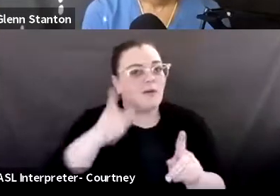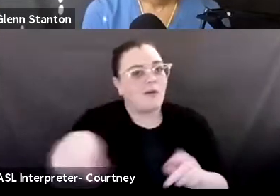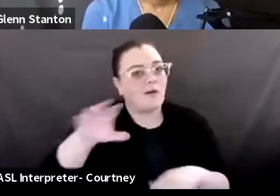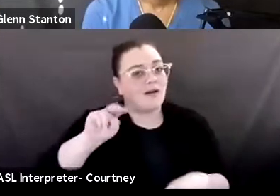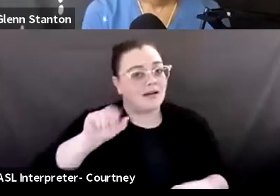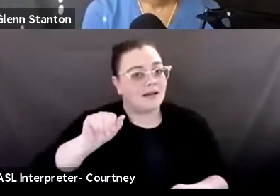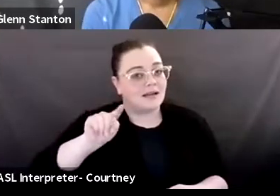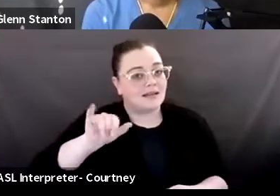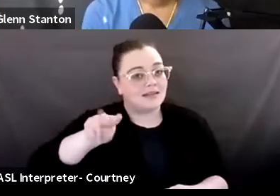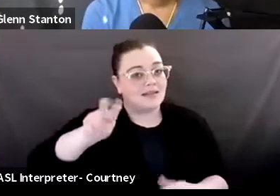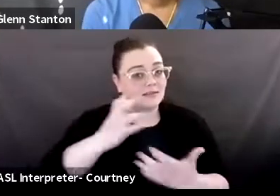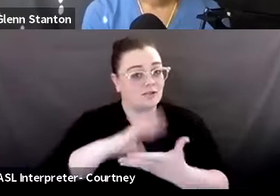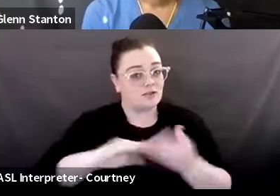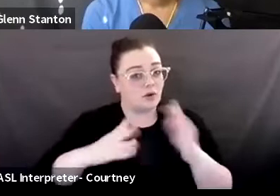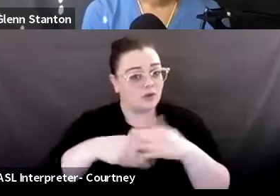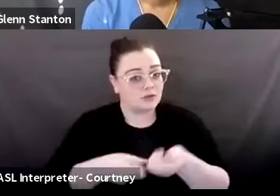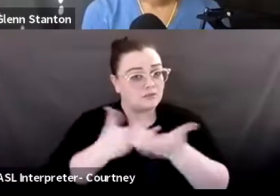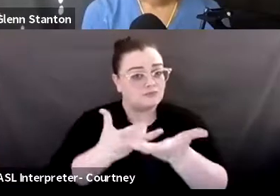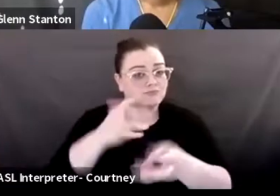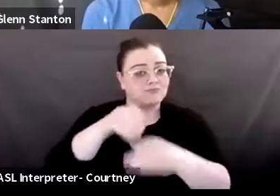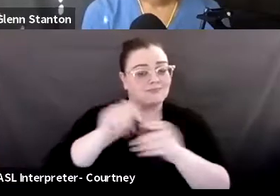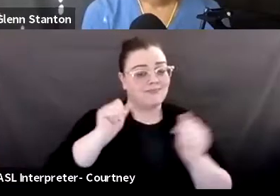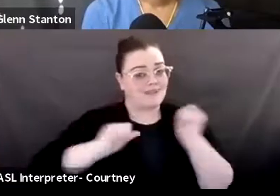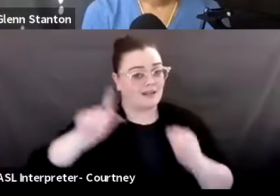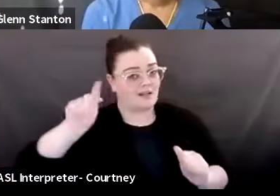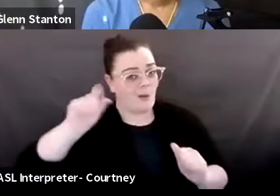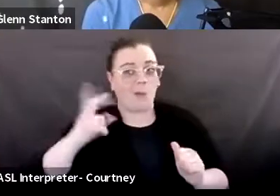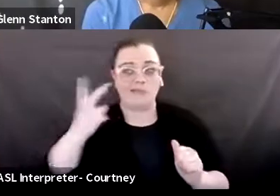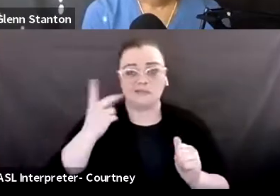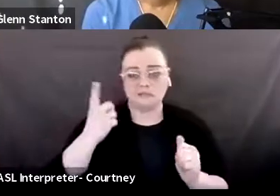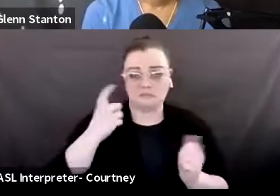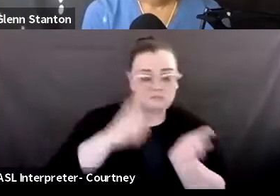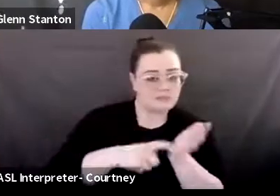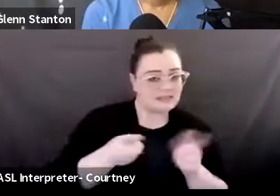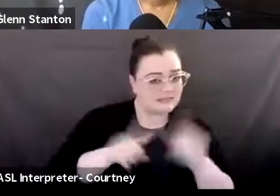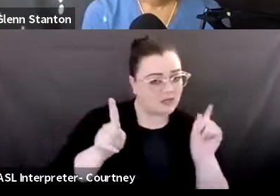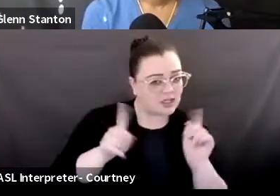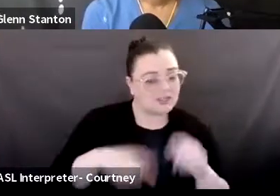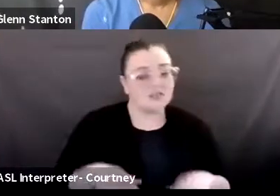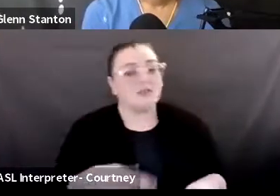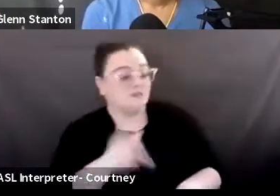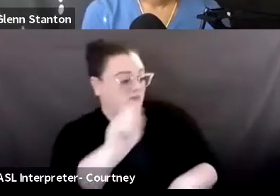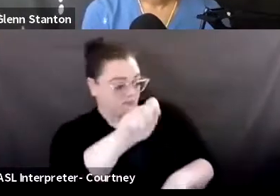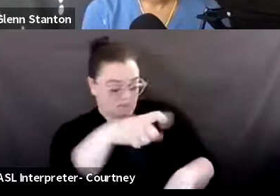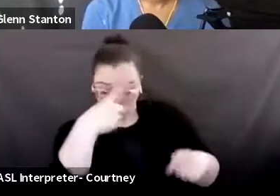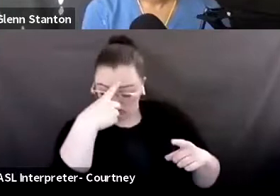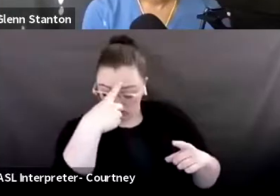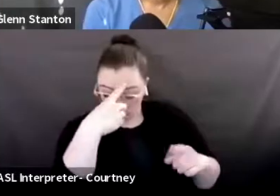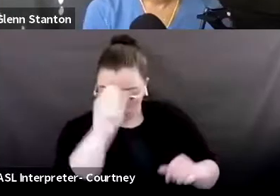do you think? Absolutely. And are there differences in the 3 platforms? Go on, Renee, I'm so sorry. I absolutely think